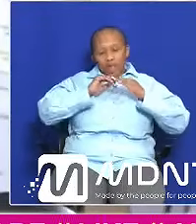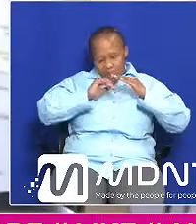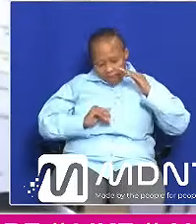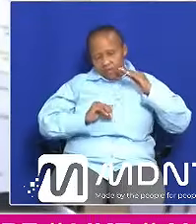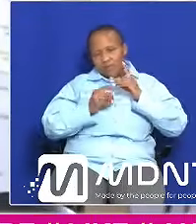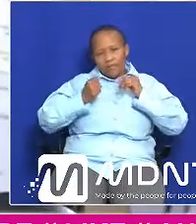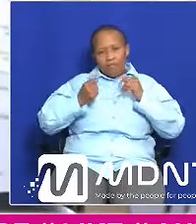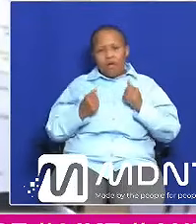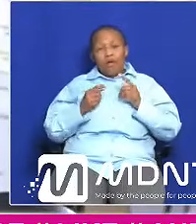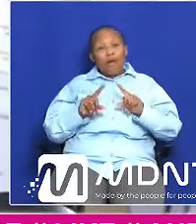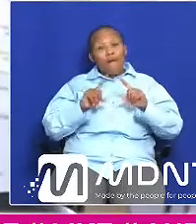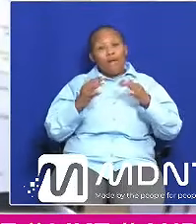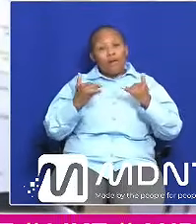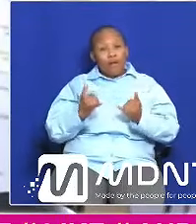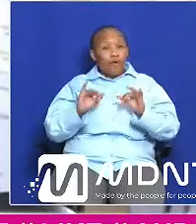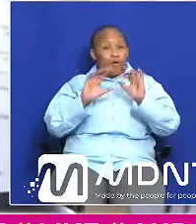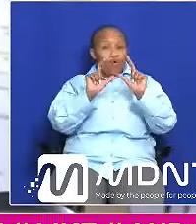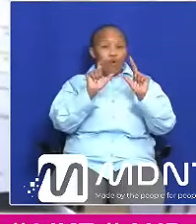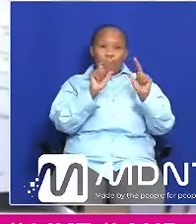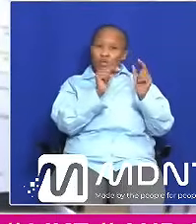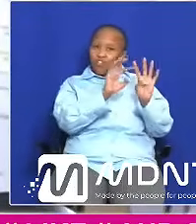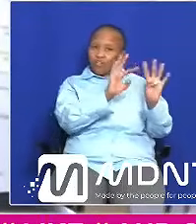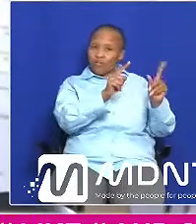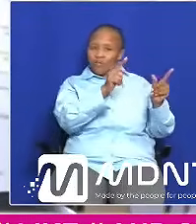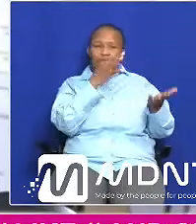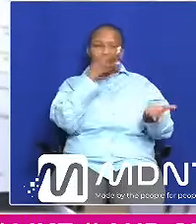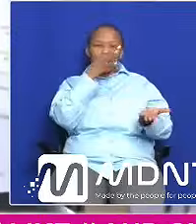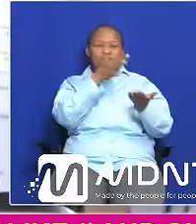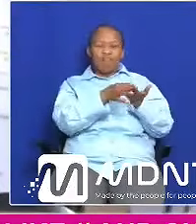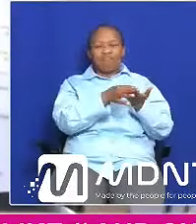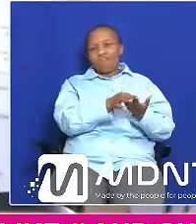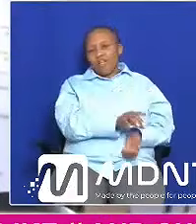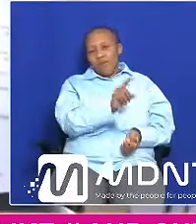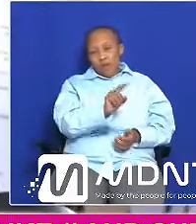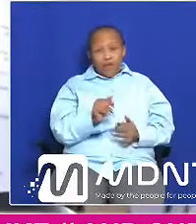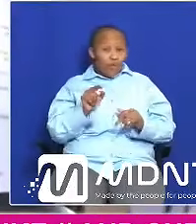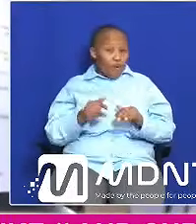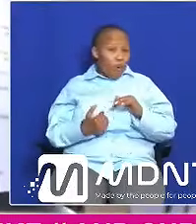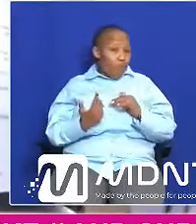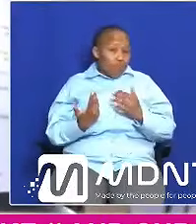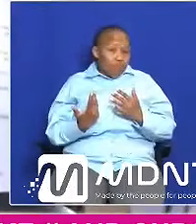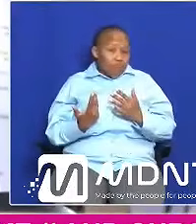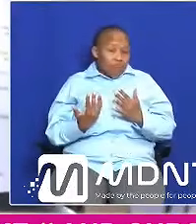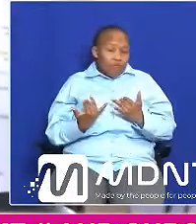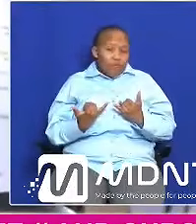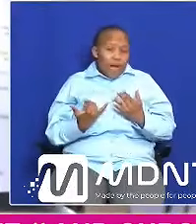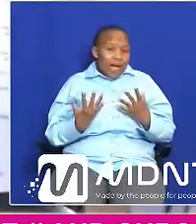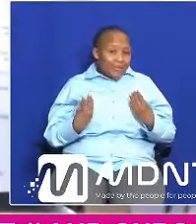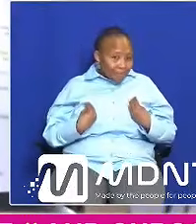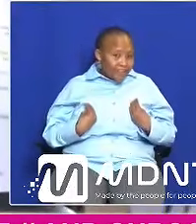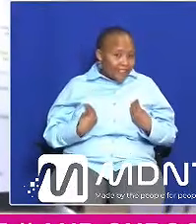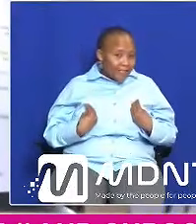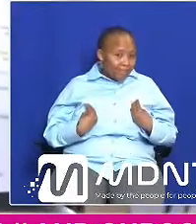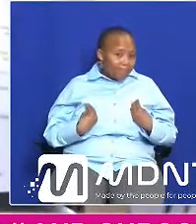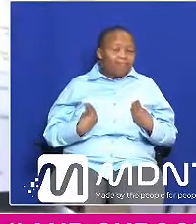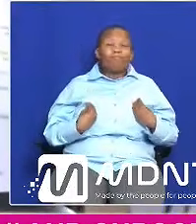to the commissioners that you are willing to accept for the moment that this company could potentially